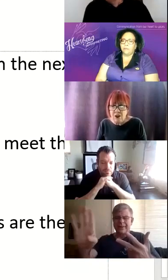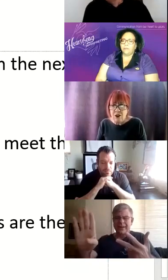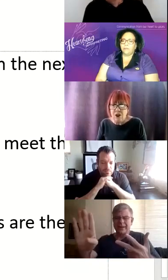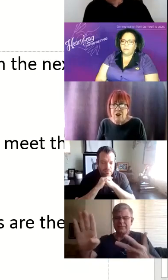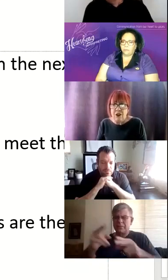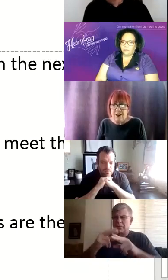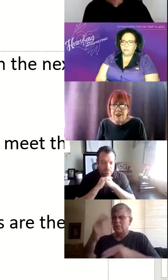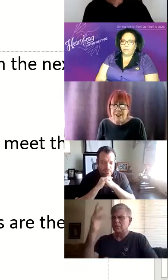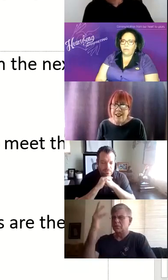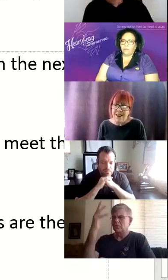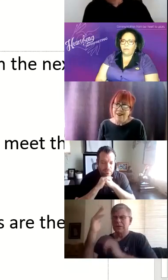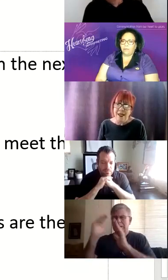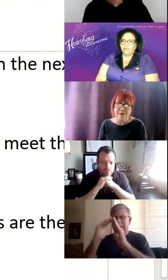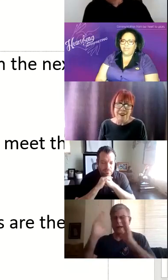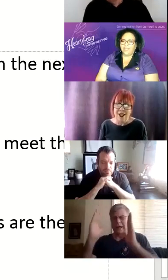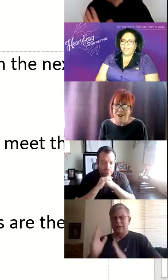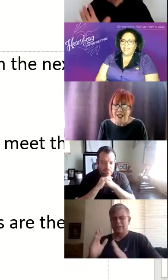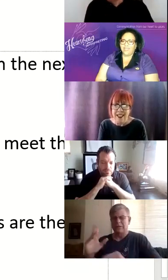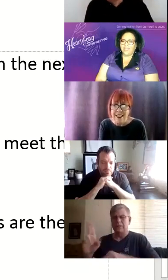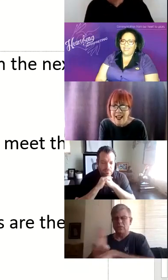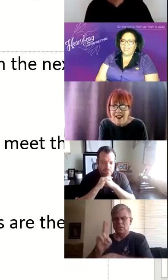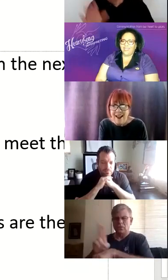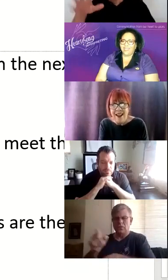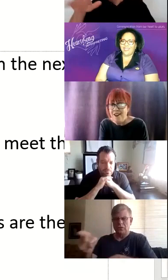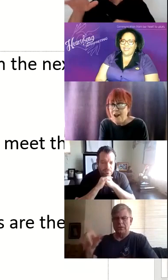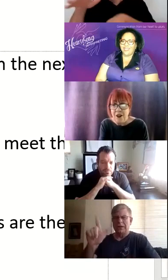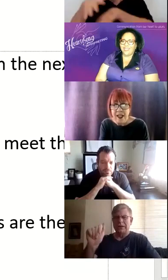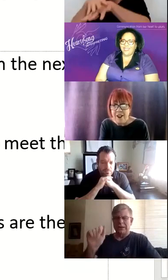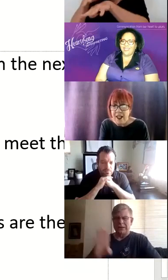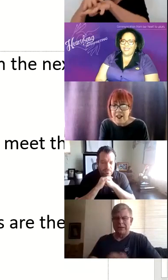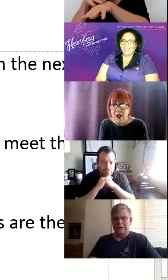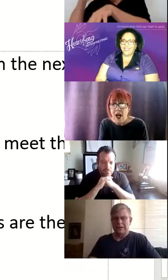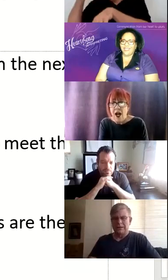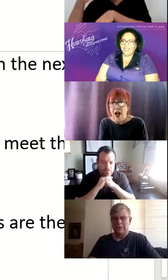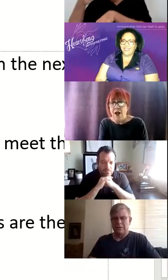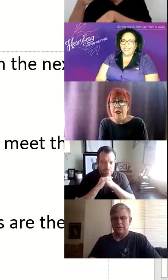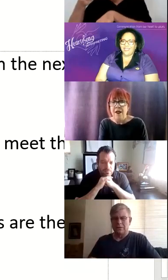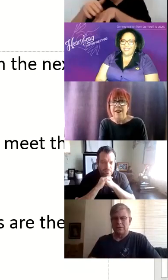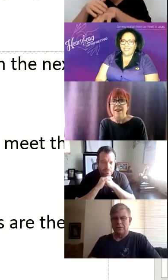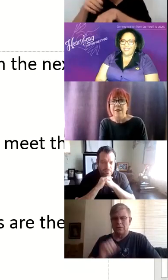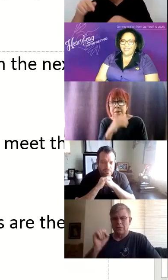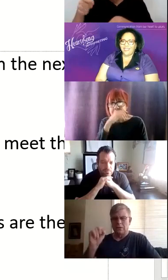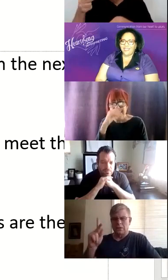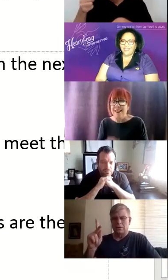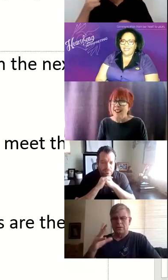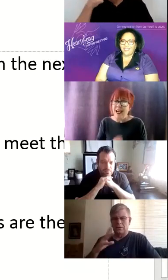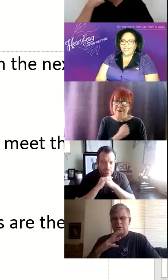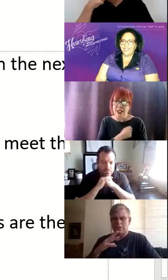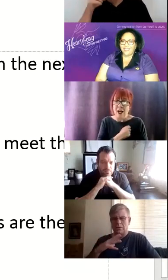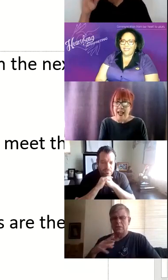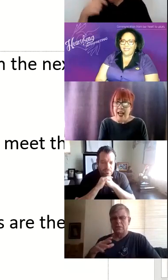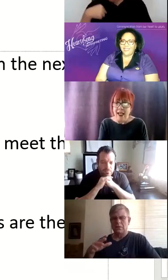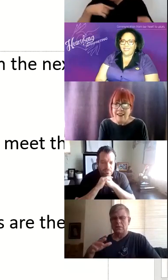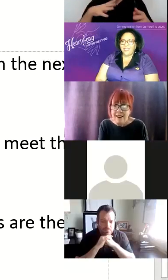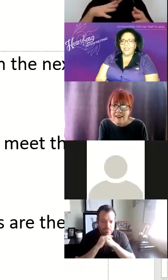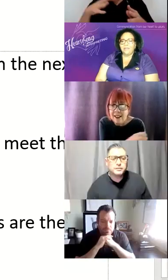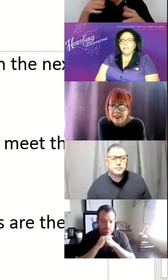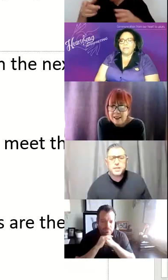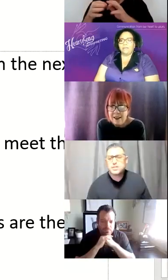Sign.com. I'm sorry, you Sorry. guys. No, thank you. I'm sorry,